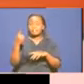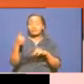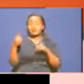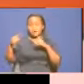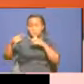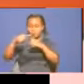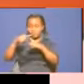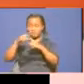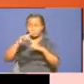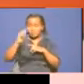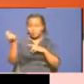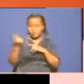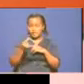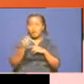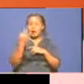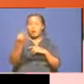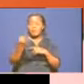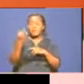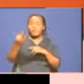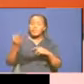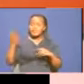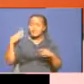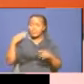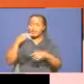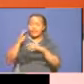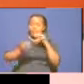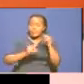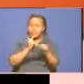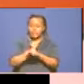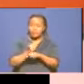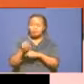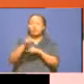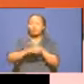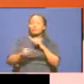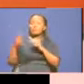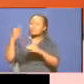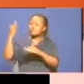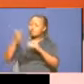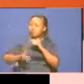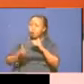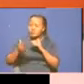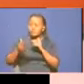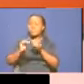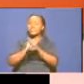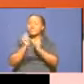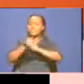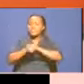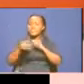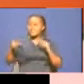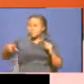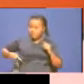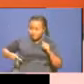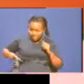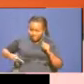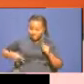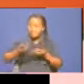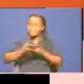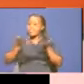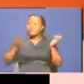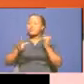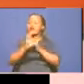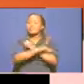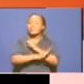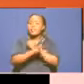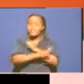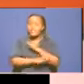in March last year, we put a hold to transplants basically across the country, mm-hmm, because of the fact that we